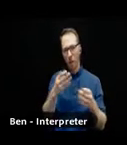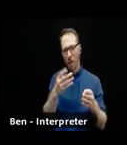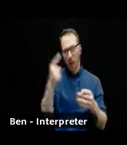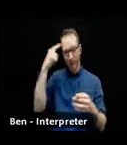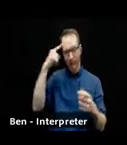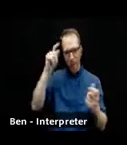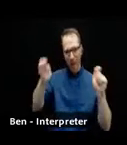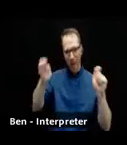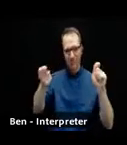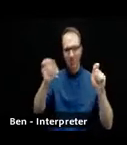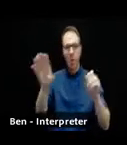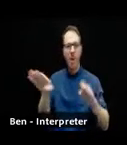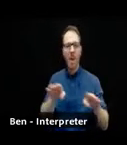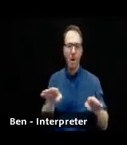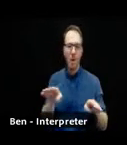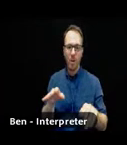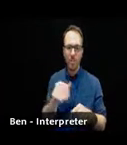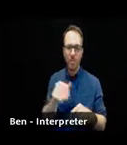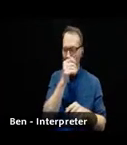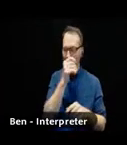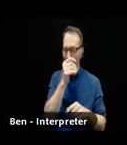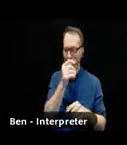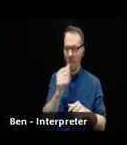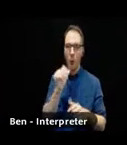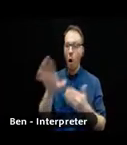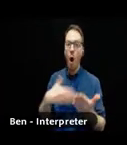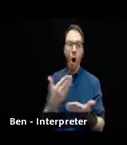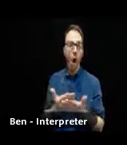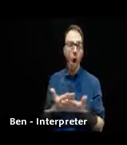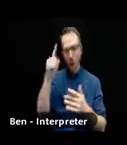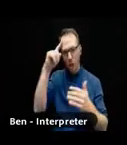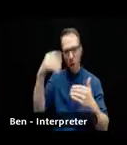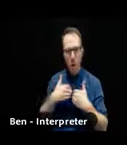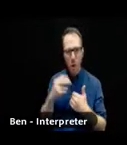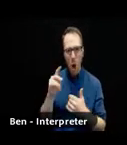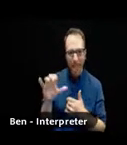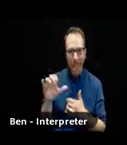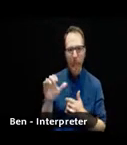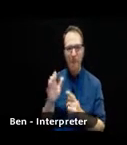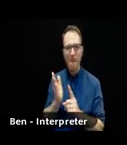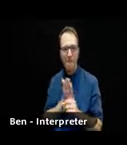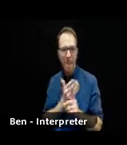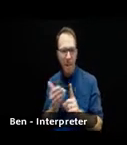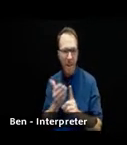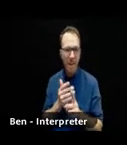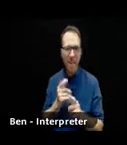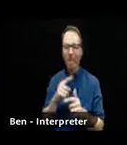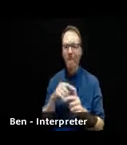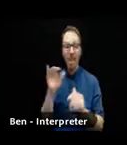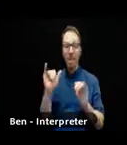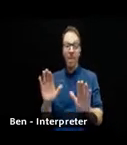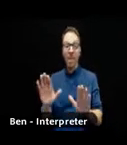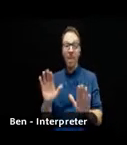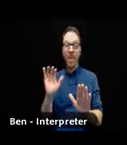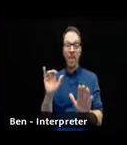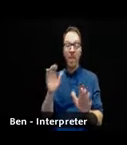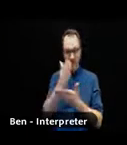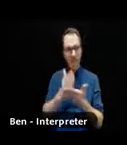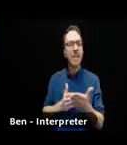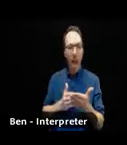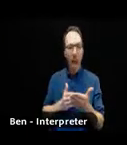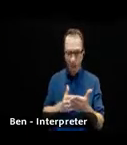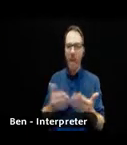their behavior. Not all of them are narcissistic, manipulative. There are some who have